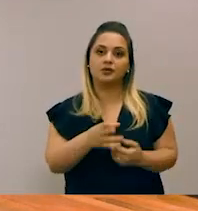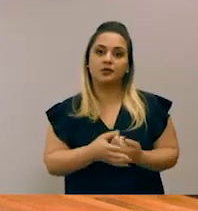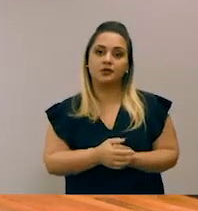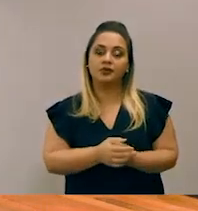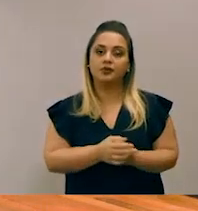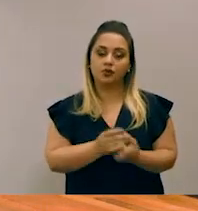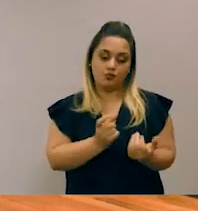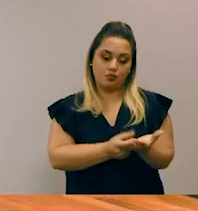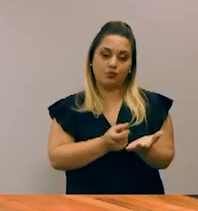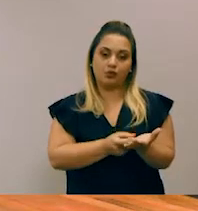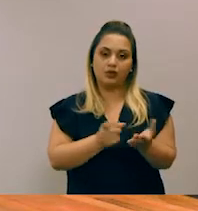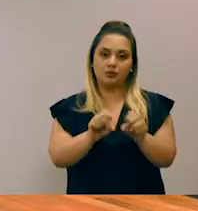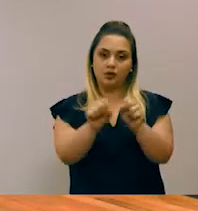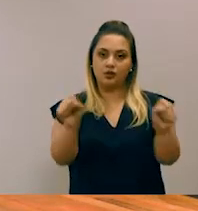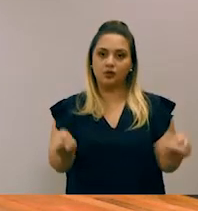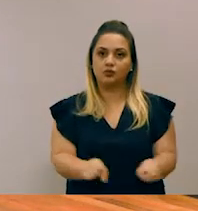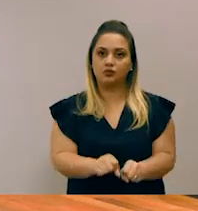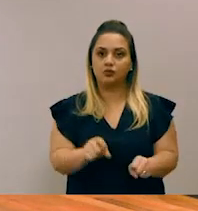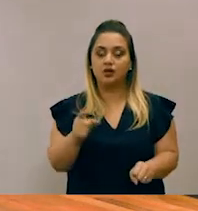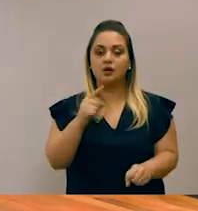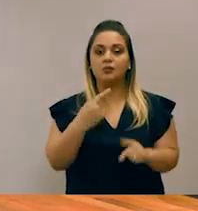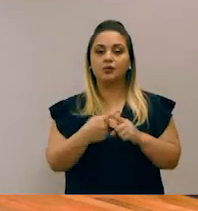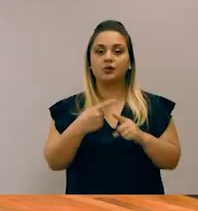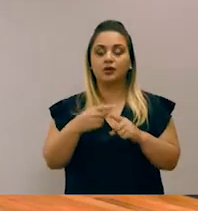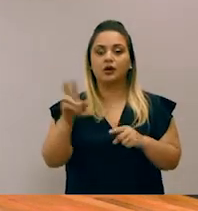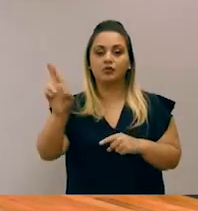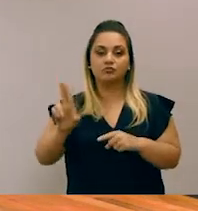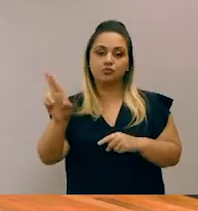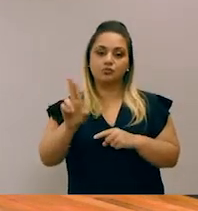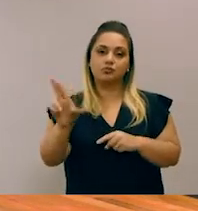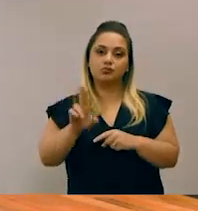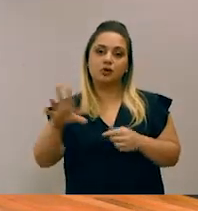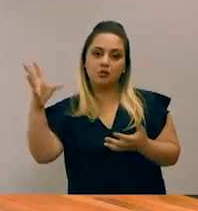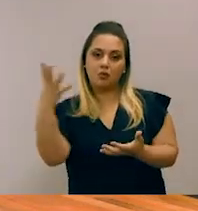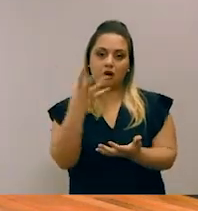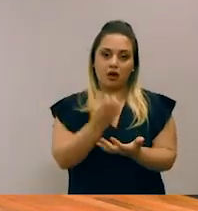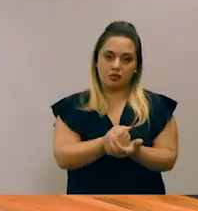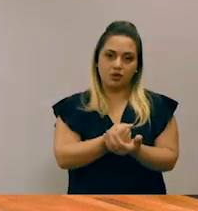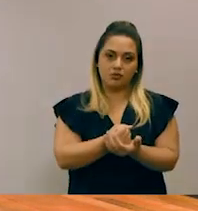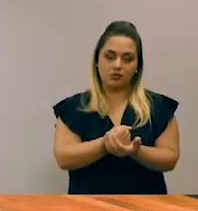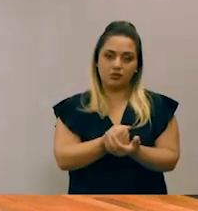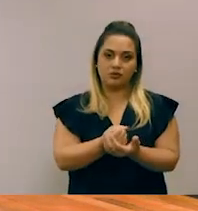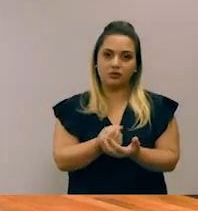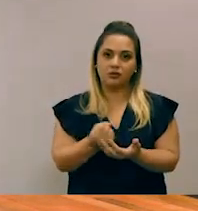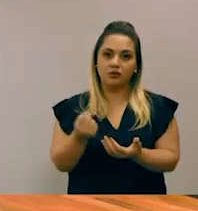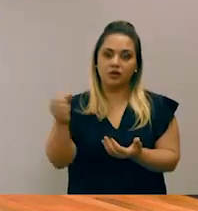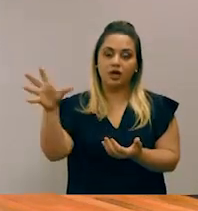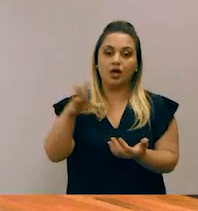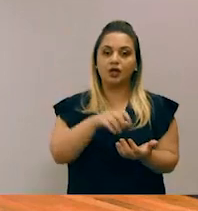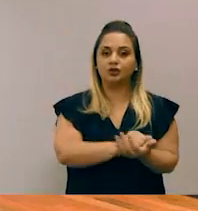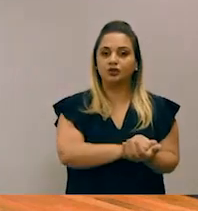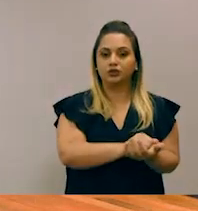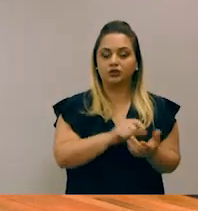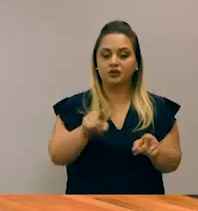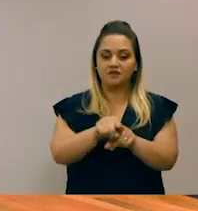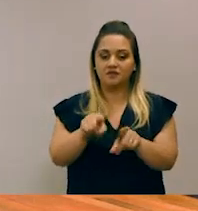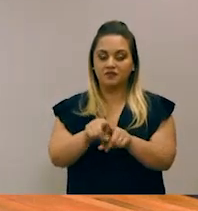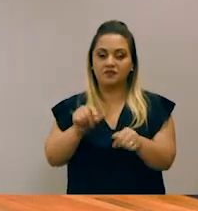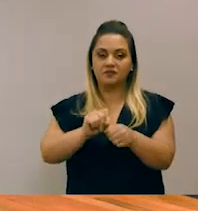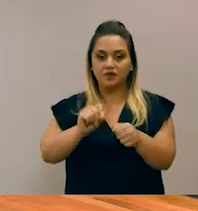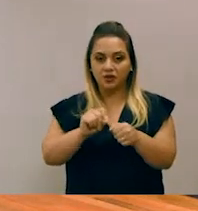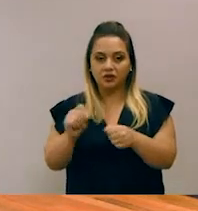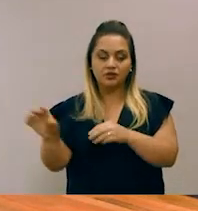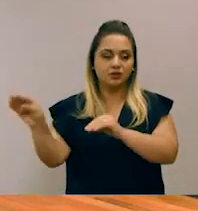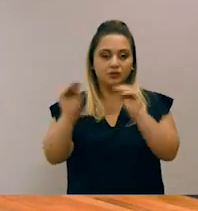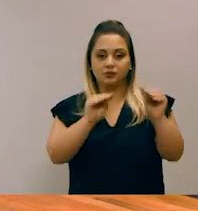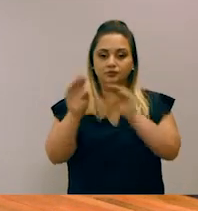uses, but other people created it. The users, they enter the losses,